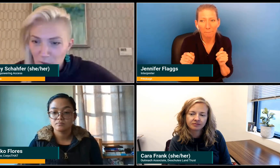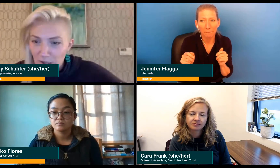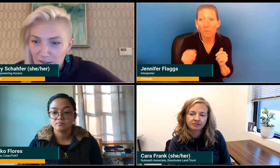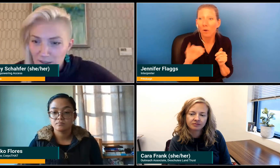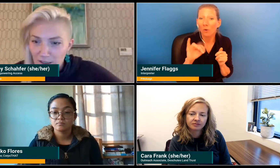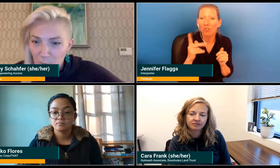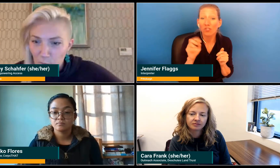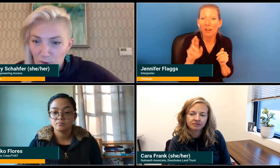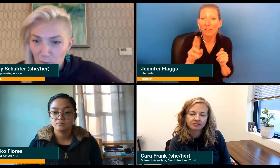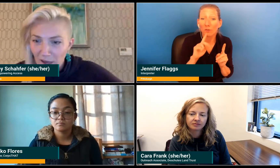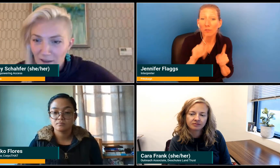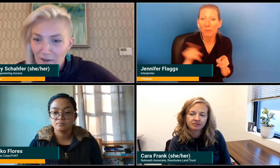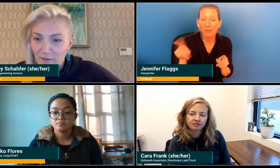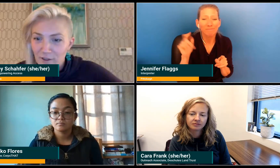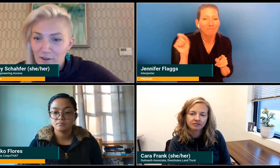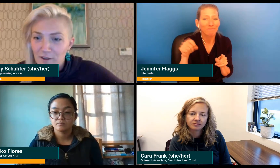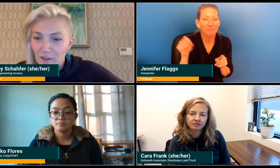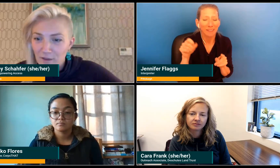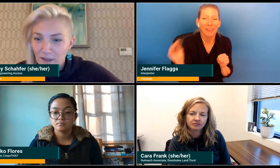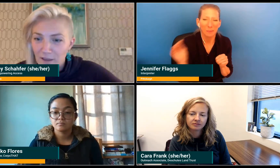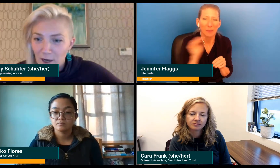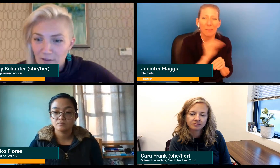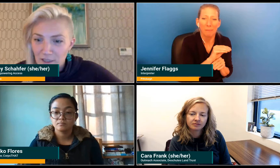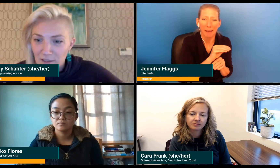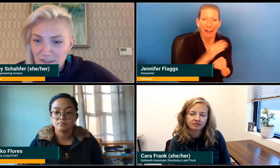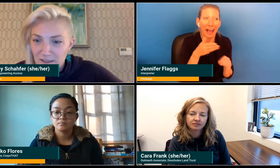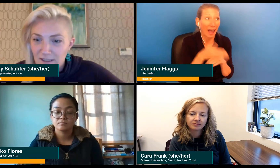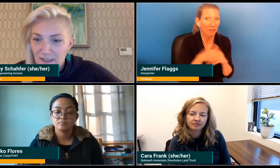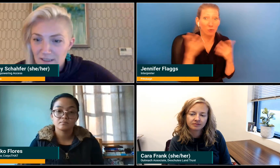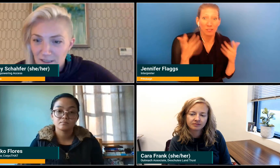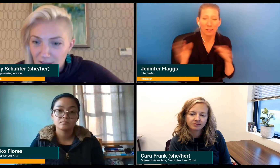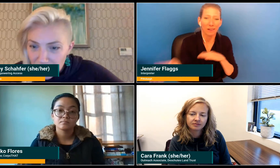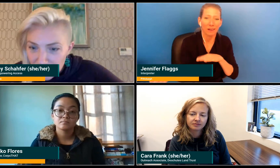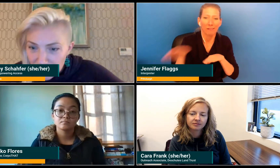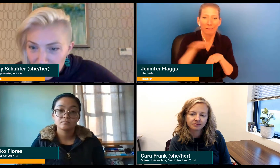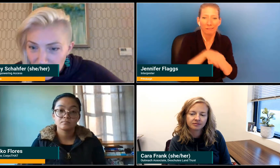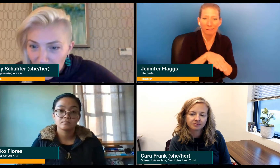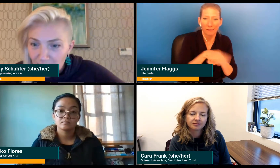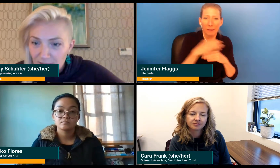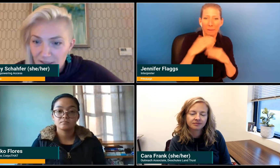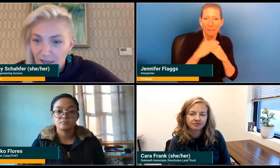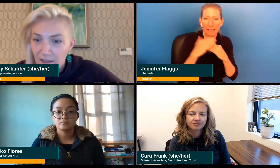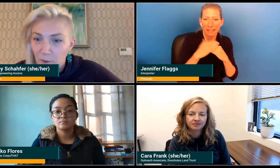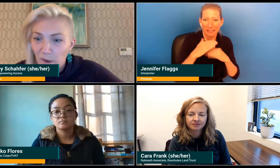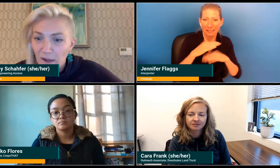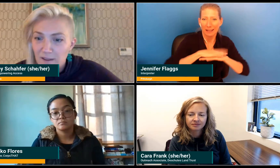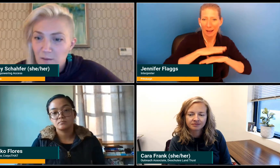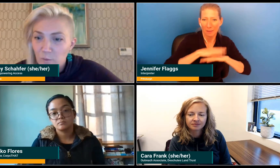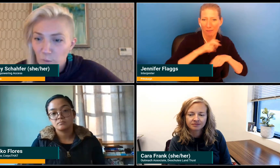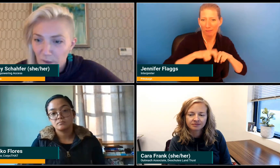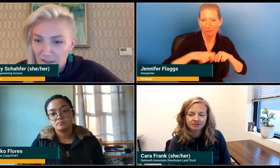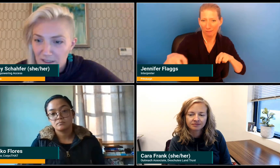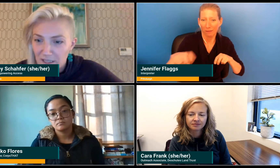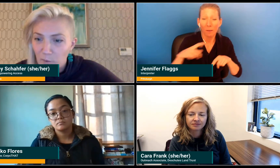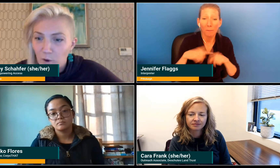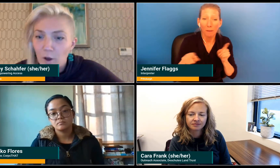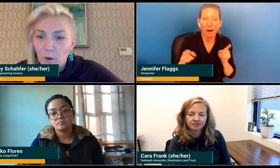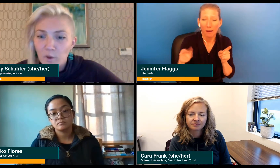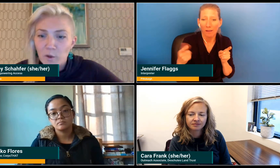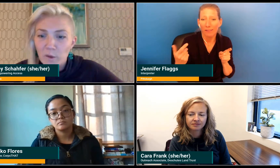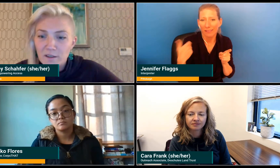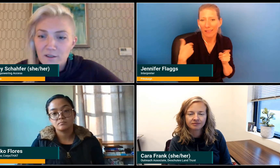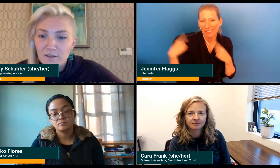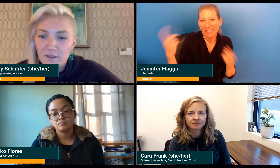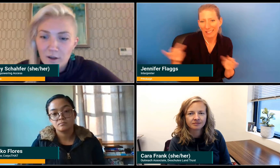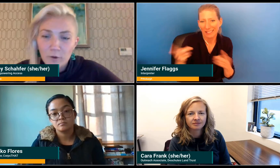Jennifer responded that they put them back after the event. However, they have since designed a balanced picnic table